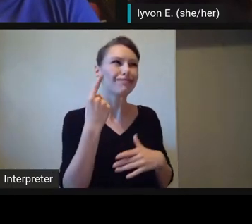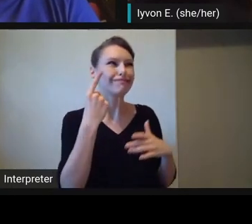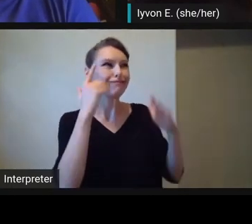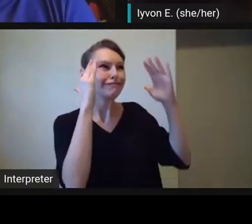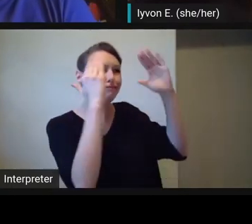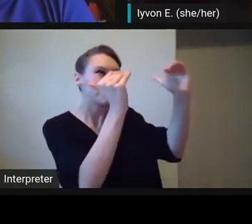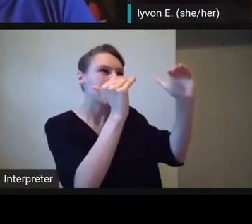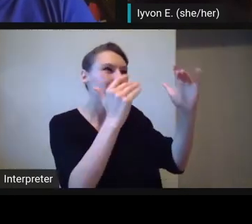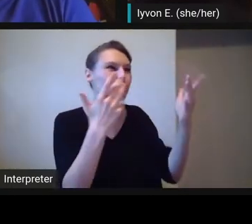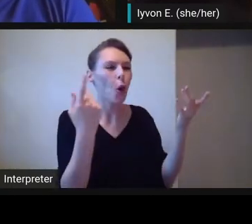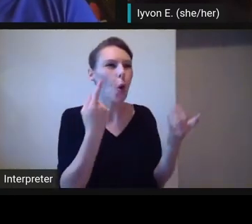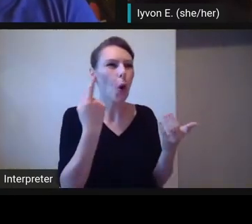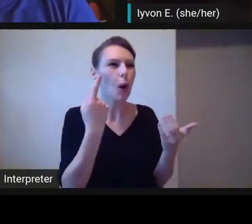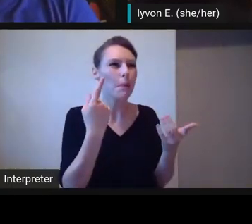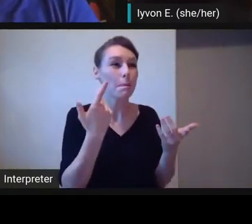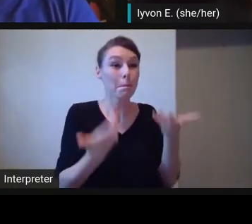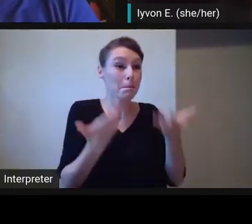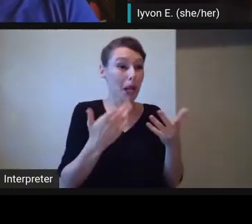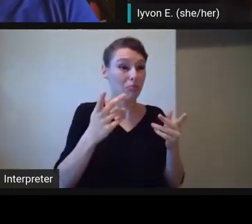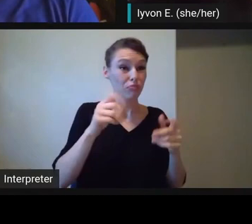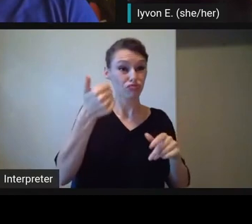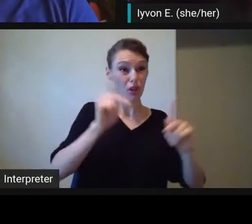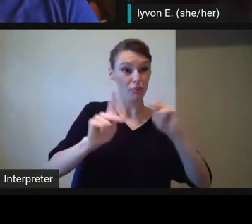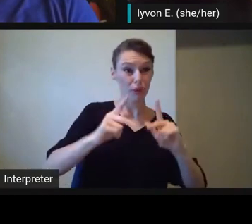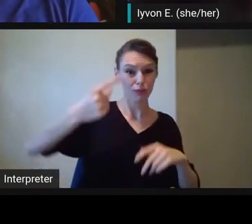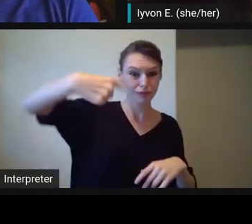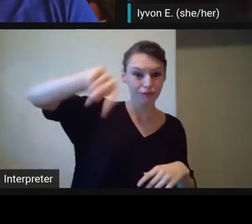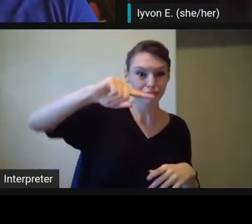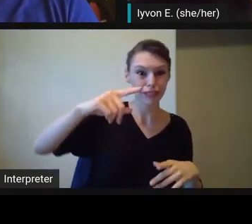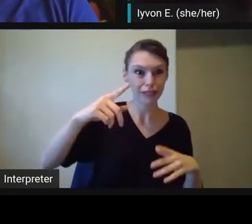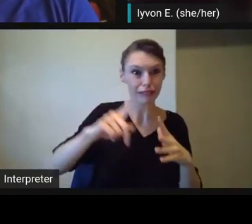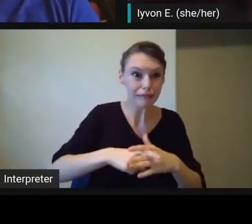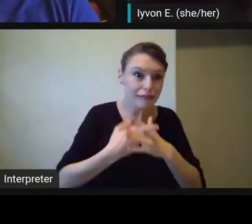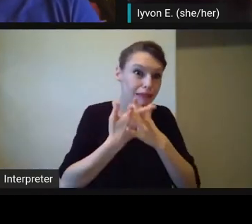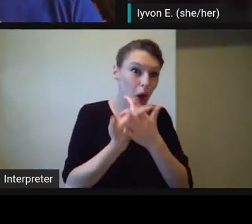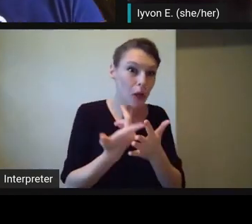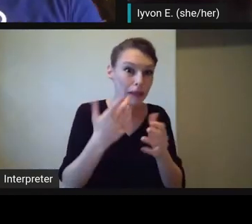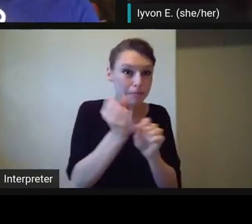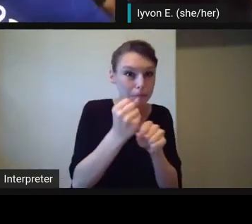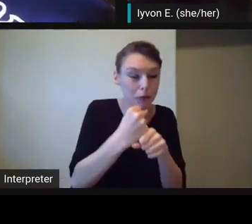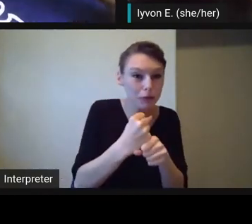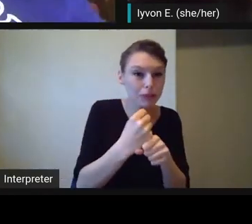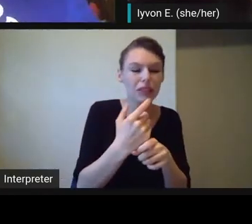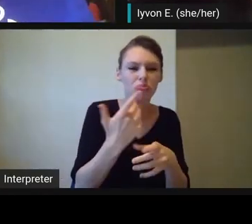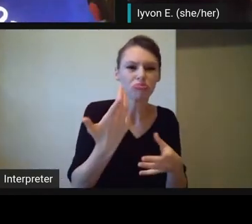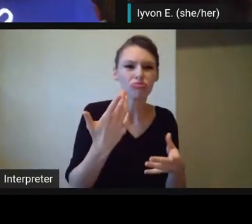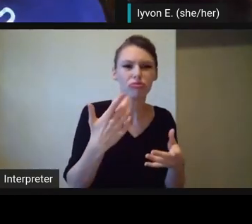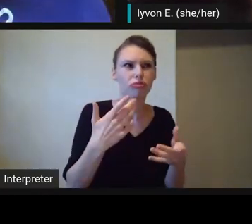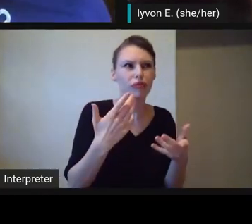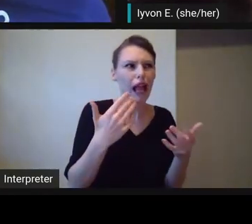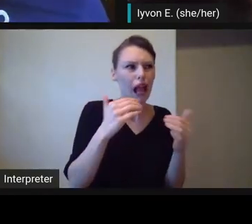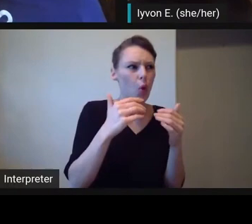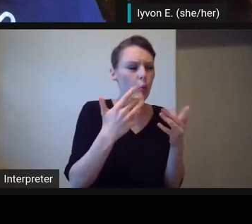the people who are also starting out on this producerial journey, which, like, you know, I'm still, like, very sort of